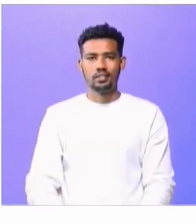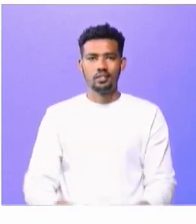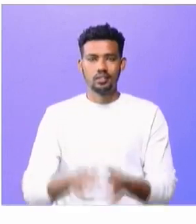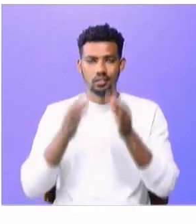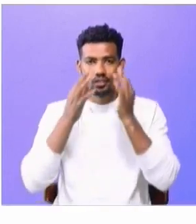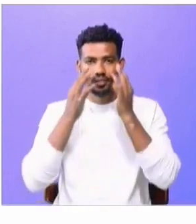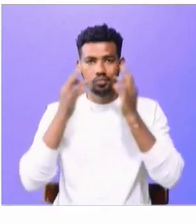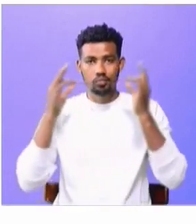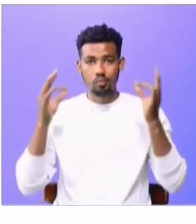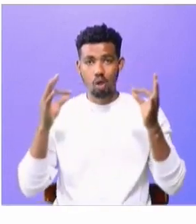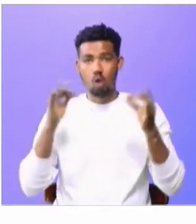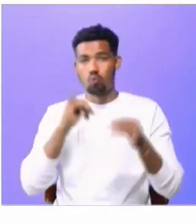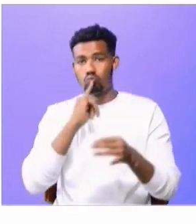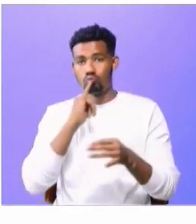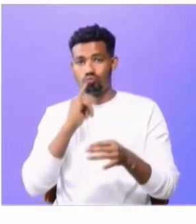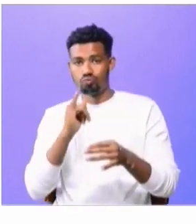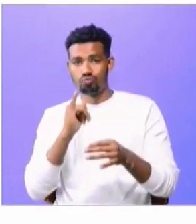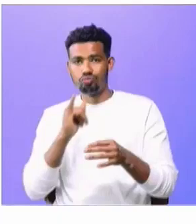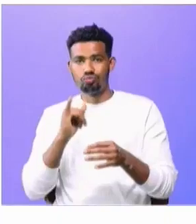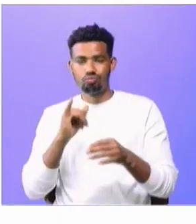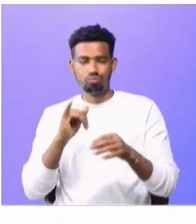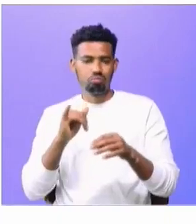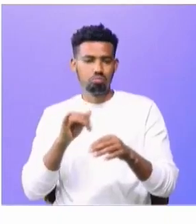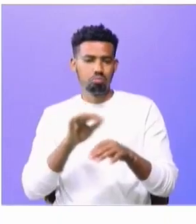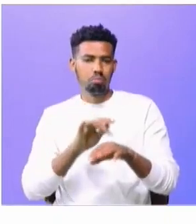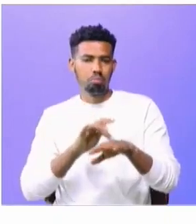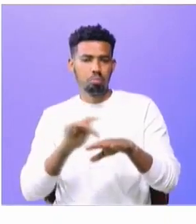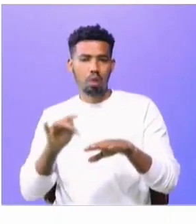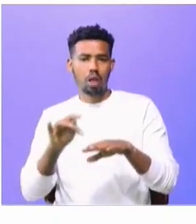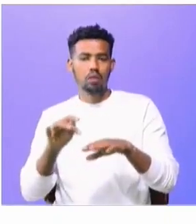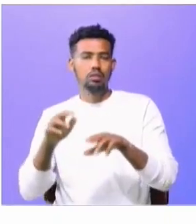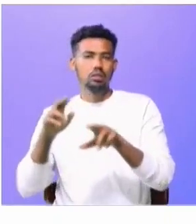is blank the chair.